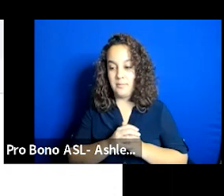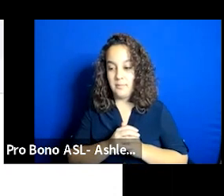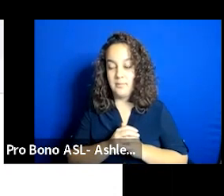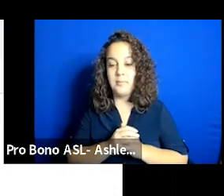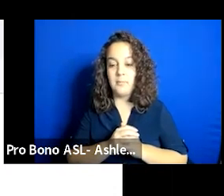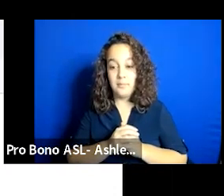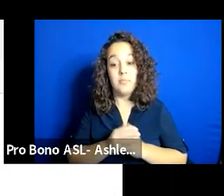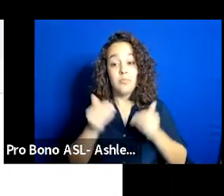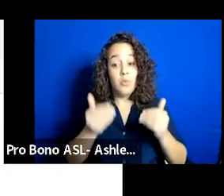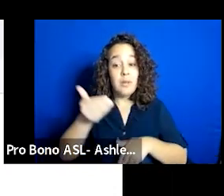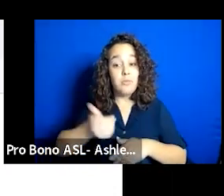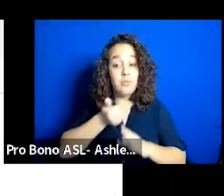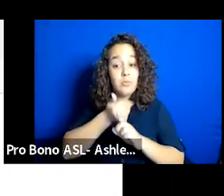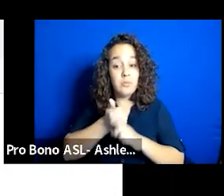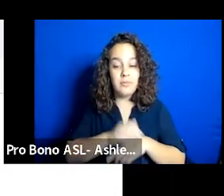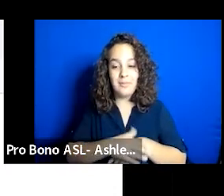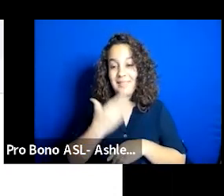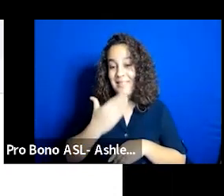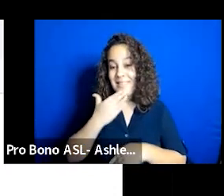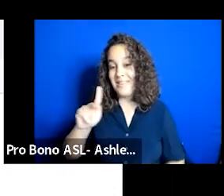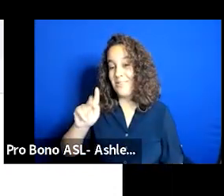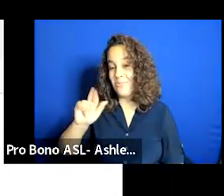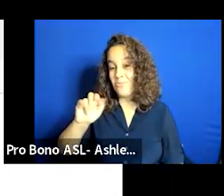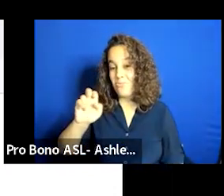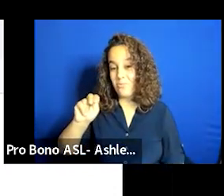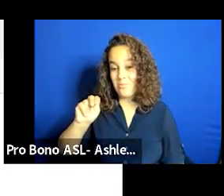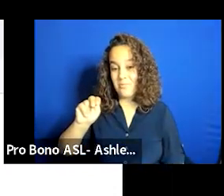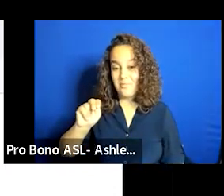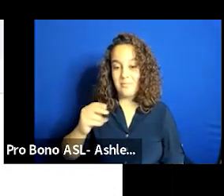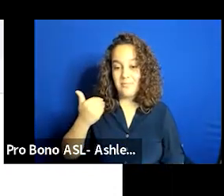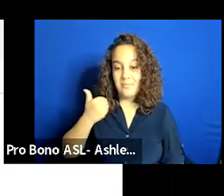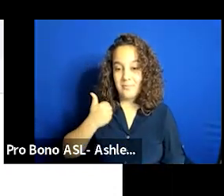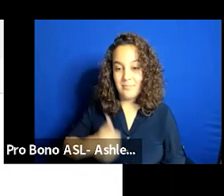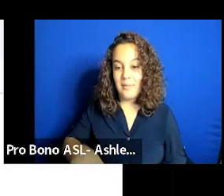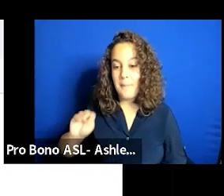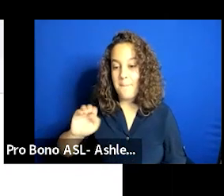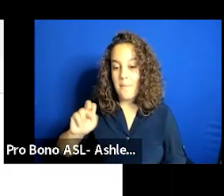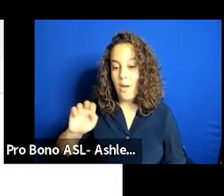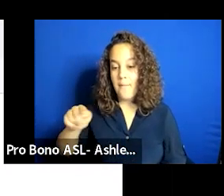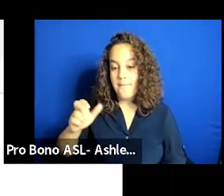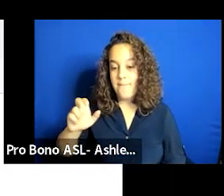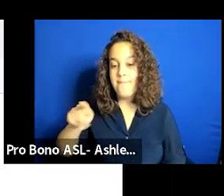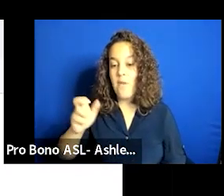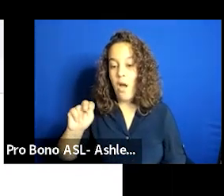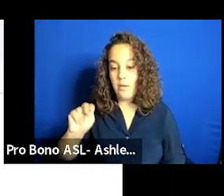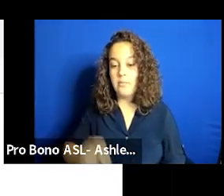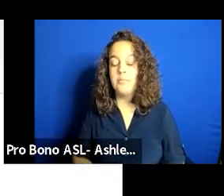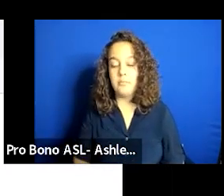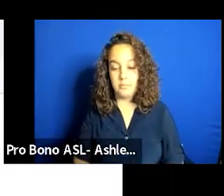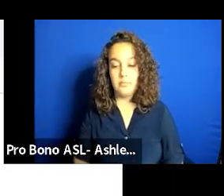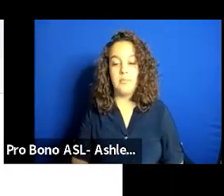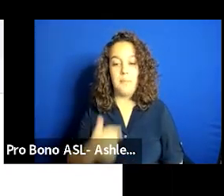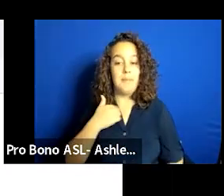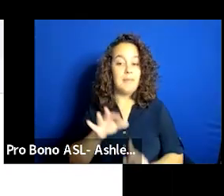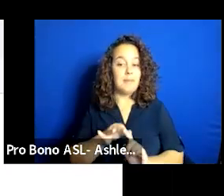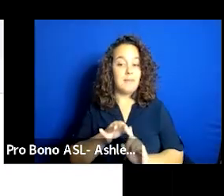as well. Thank you, Kristen. My name is Mon Fan, and I am a arts program specialist with the